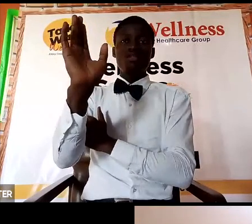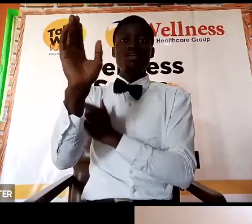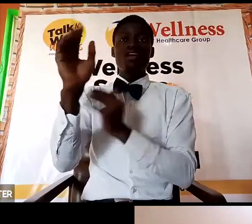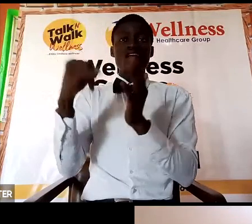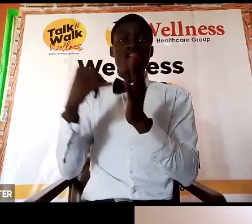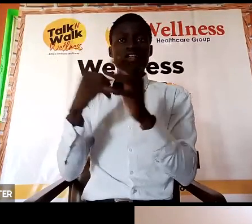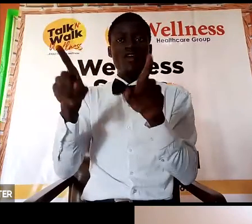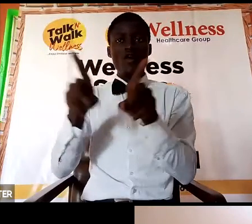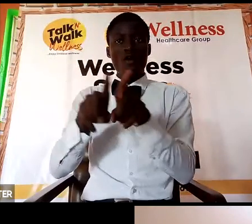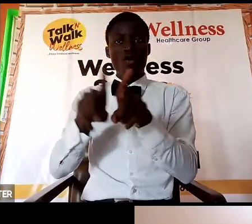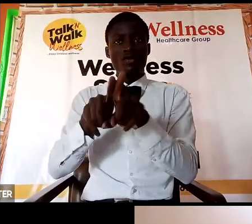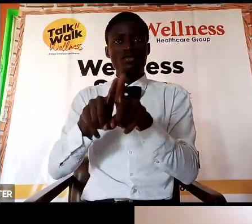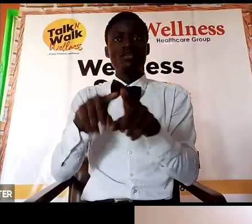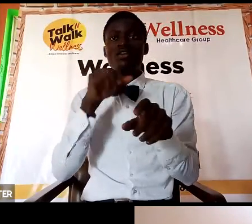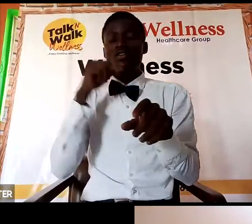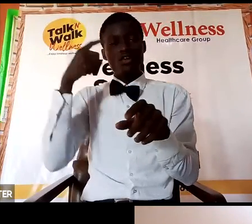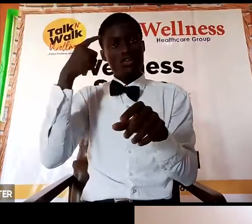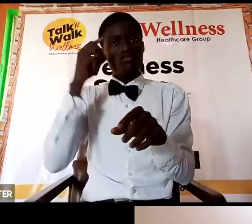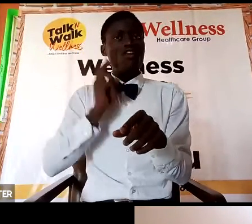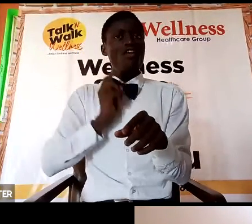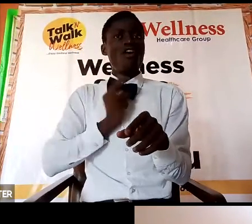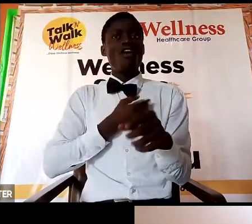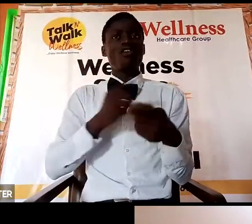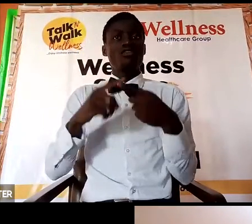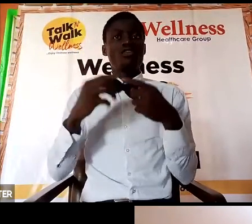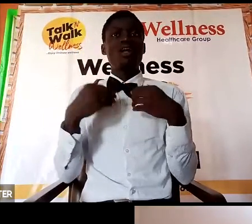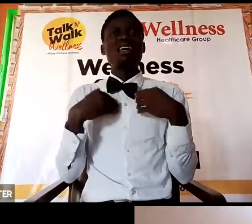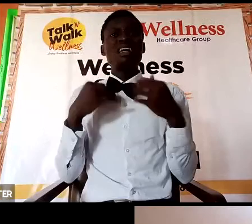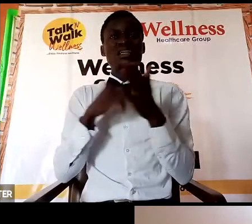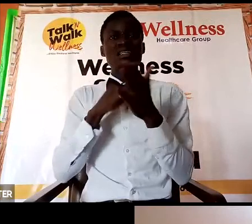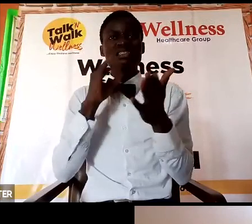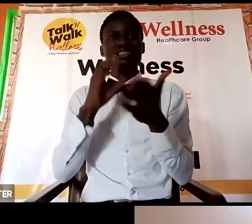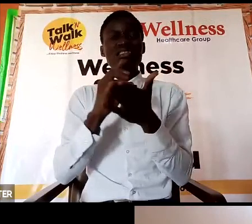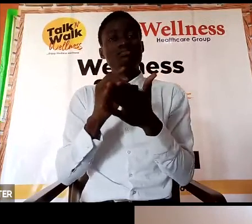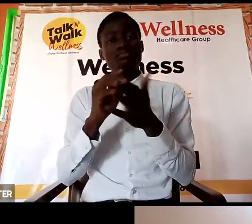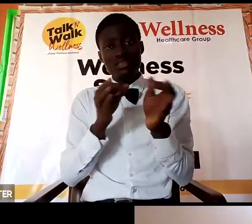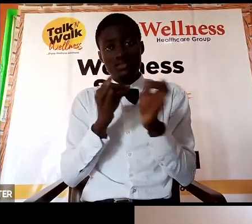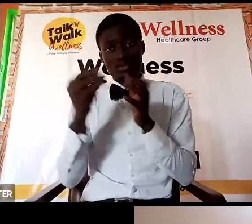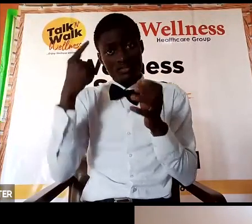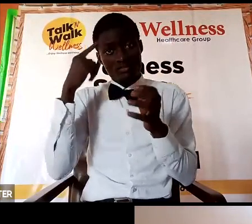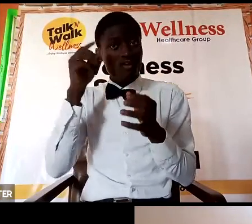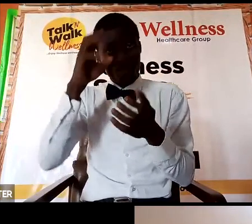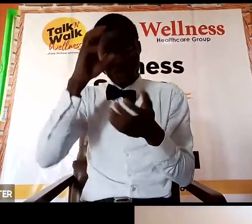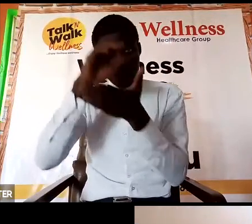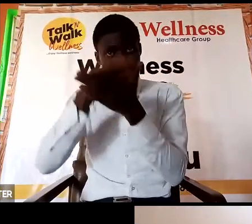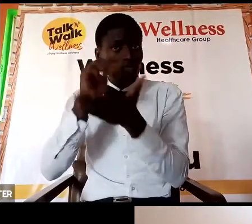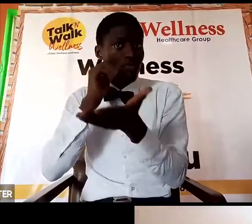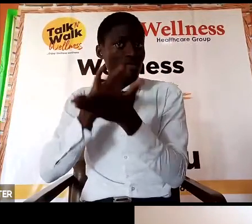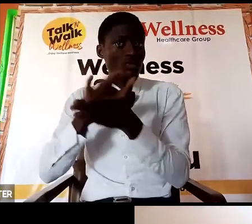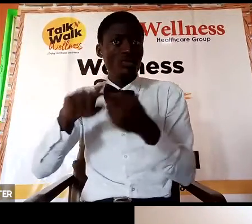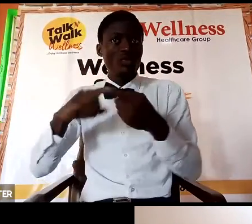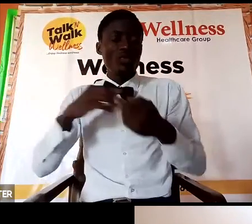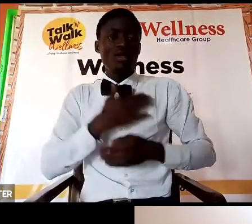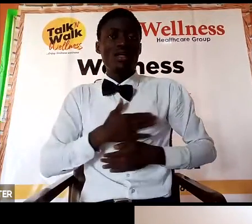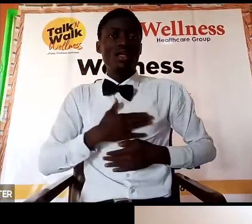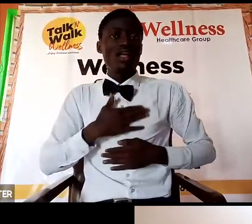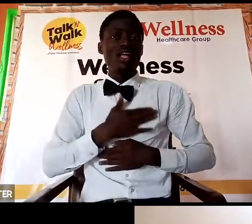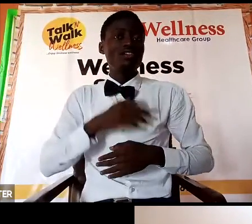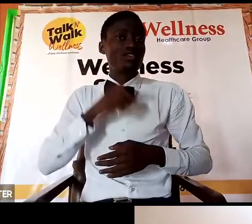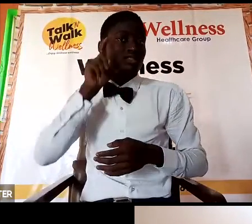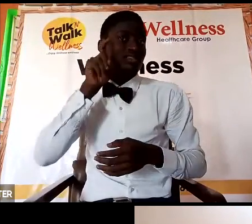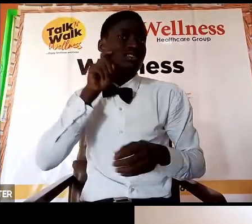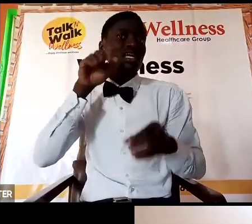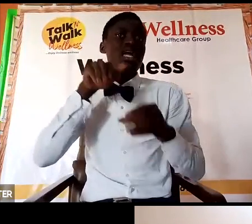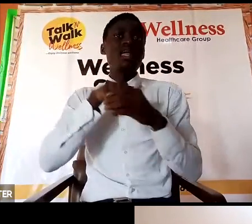have babies. It's actually designed for couples to enjoy them, to enjoy sex in their marital life.